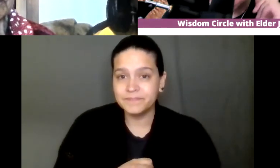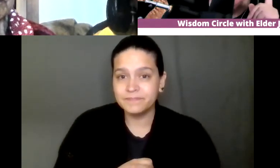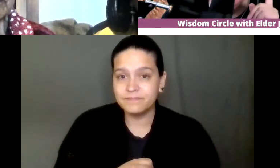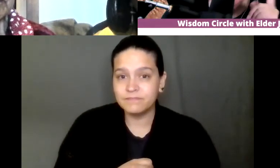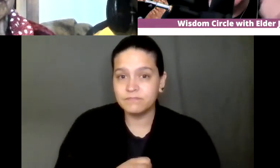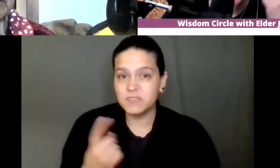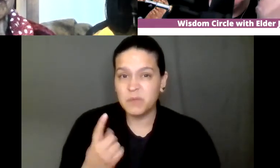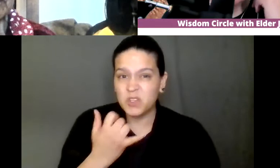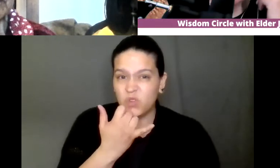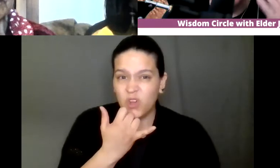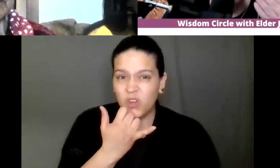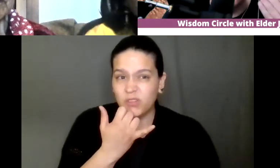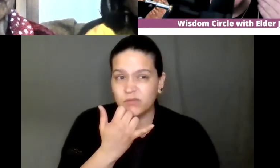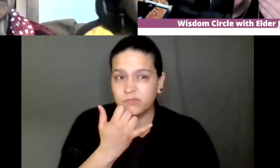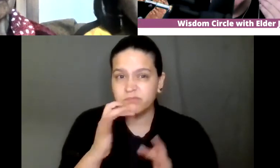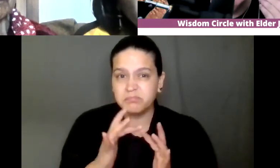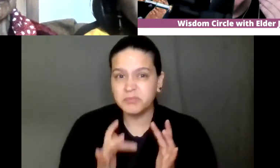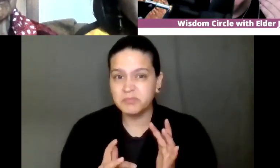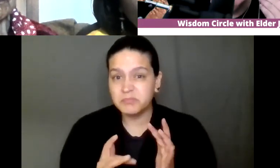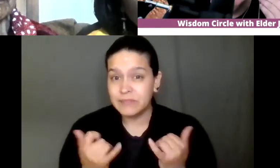Okay. Now?